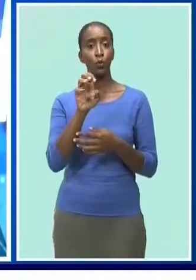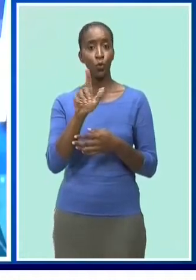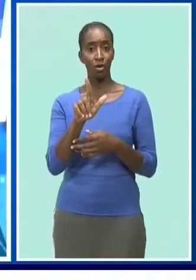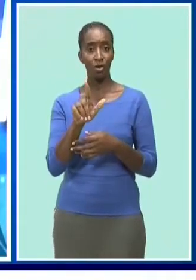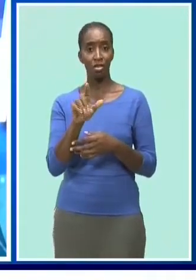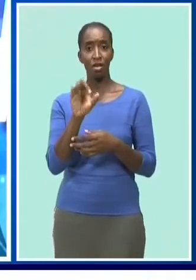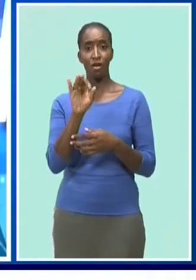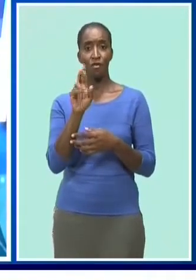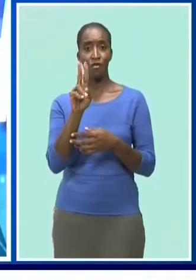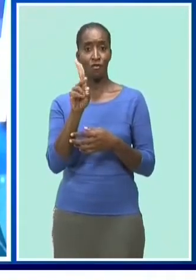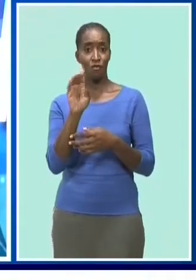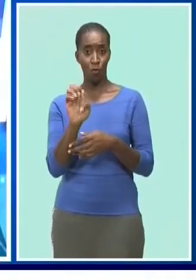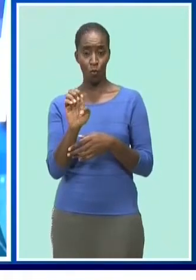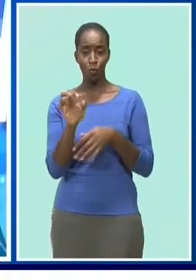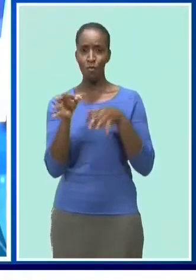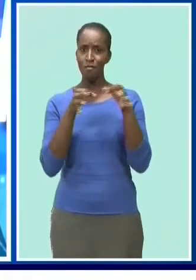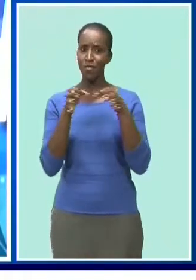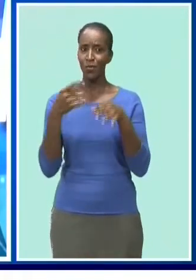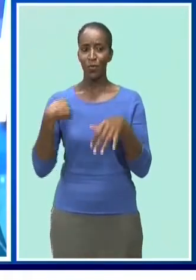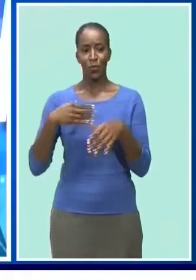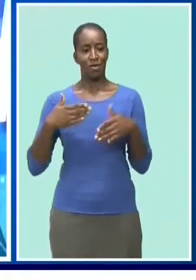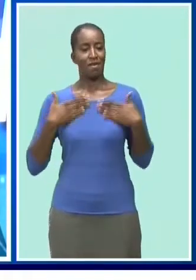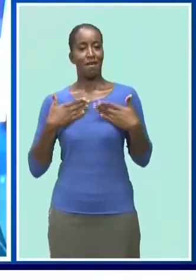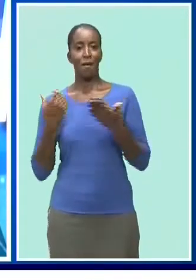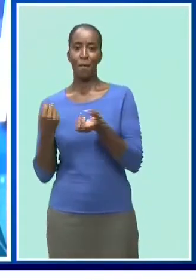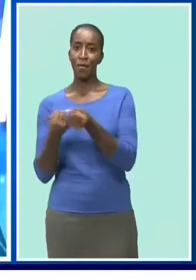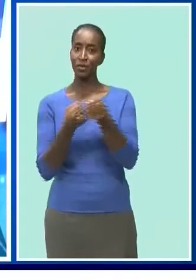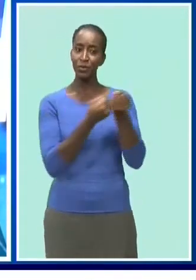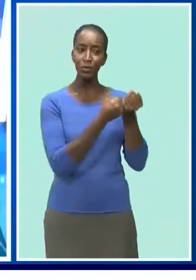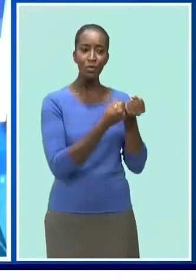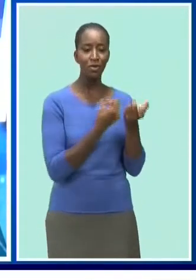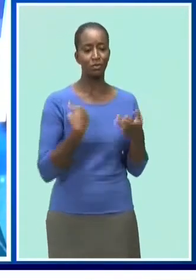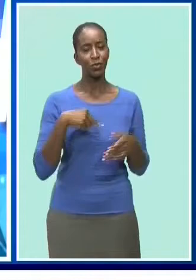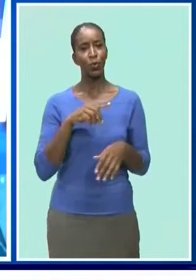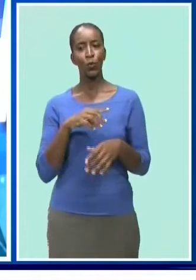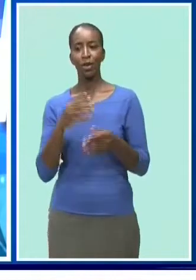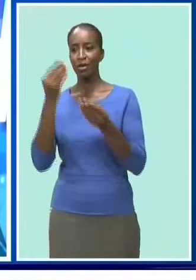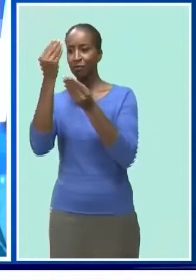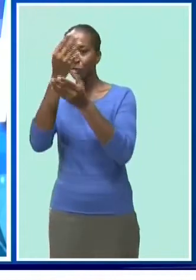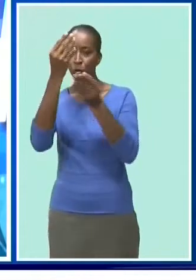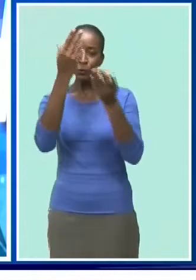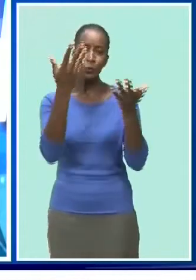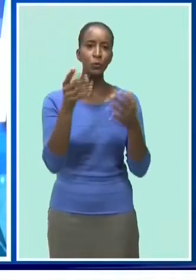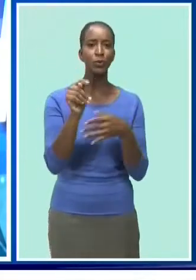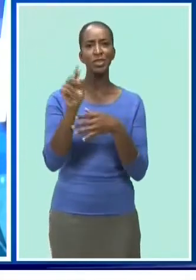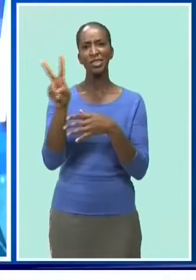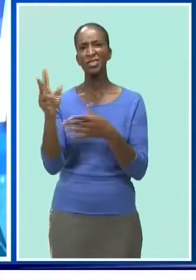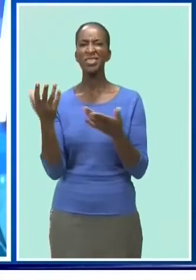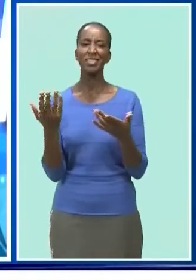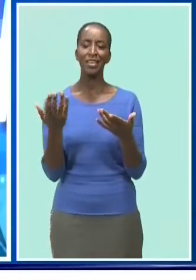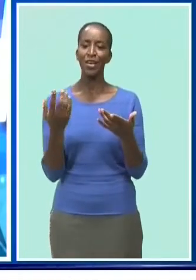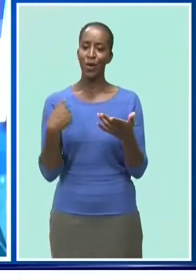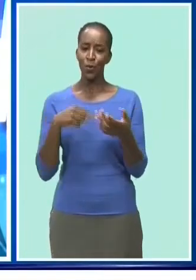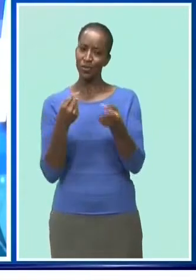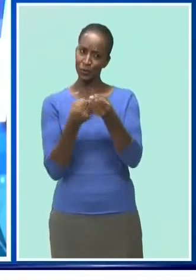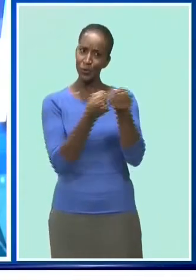reach out more to those who are in the same industry we are in. I know a lot of young people think that YouTube and all those other streaming platforms are